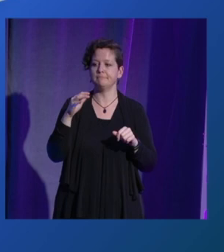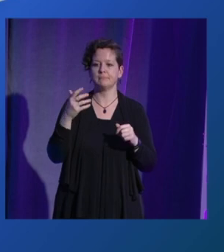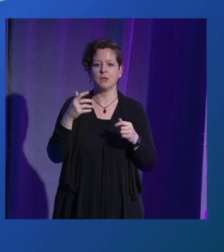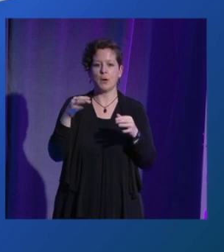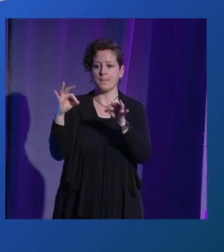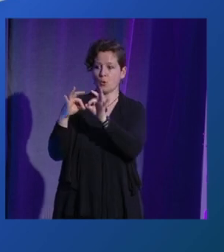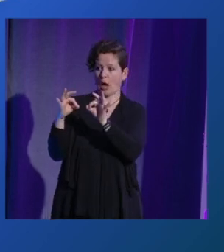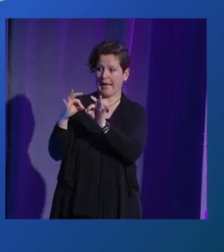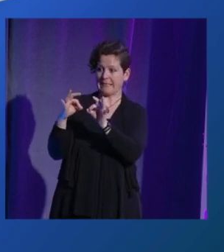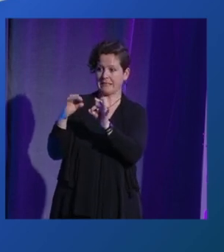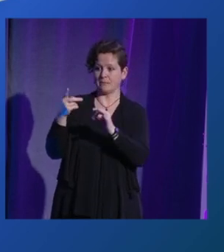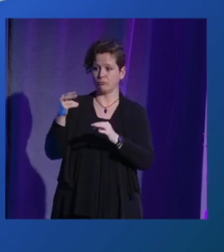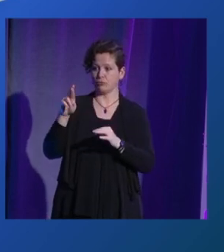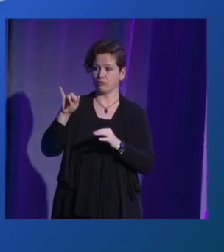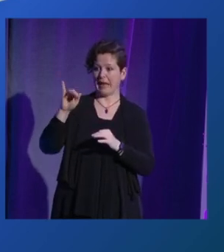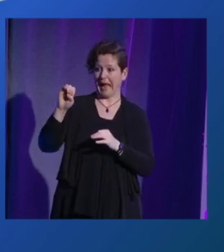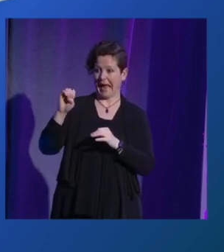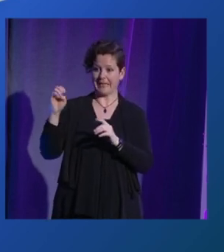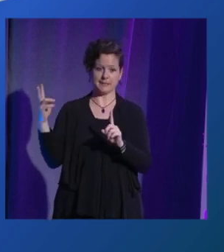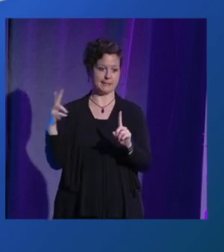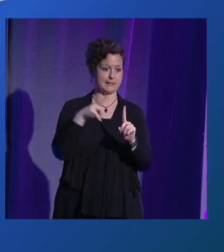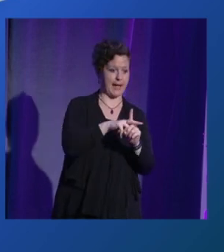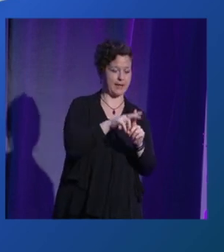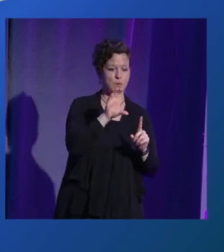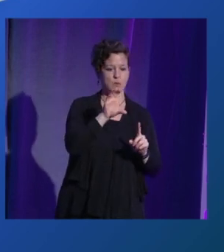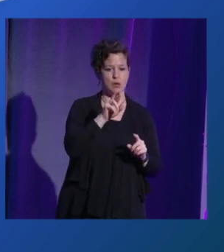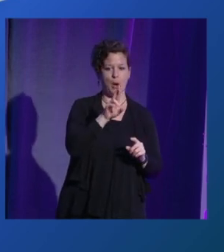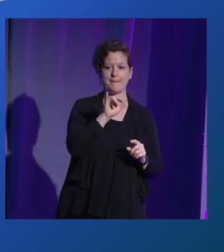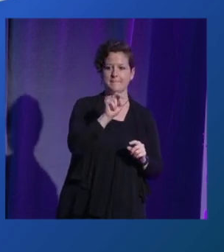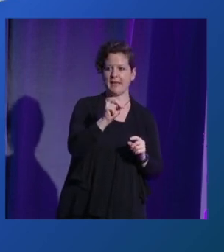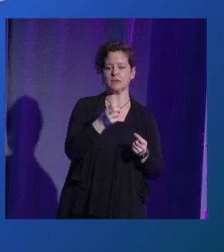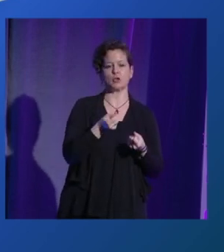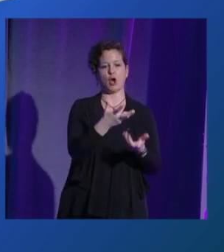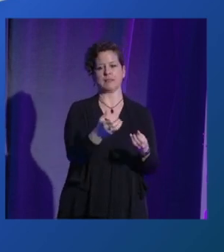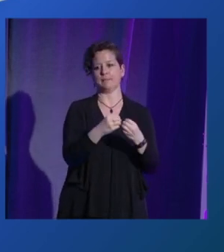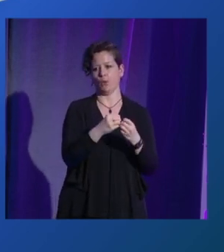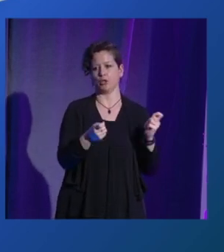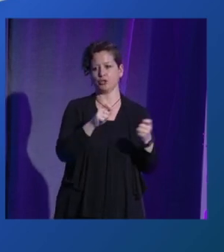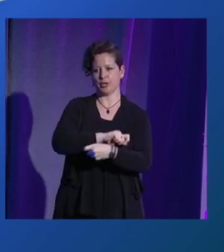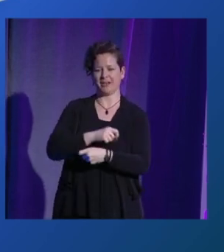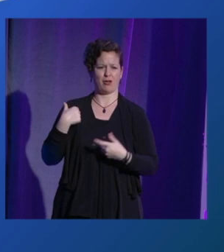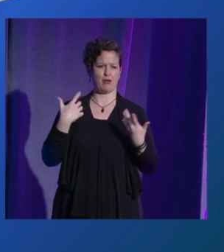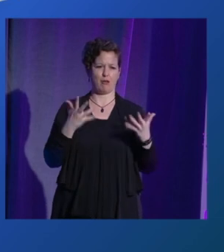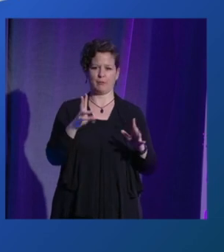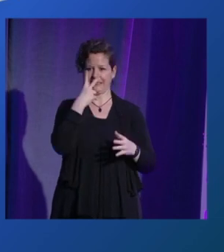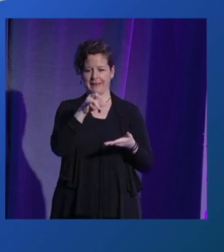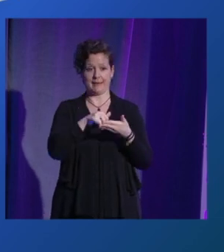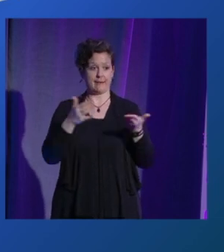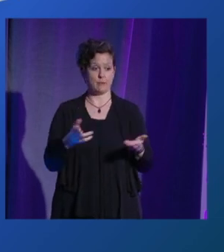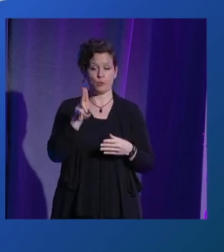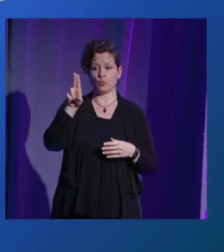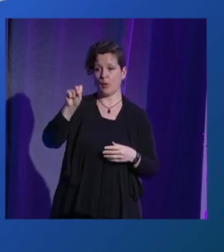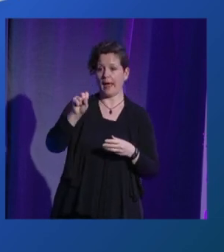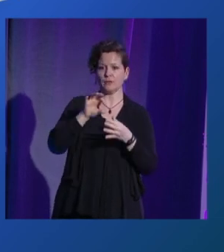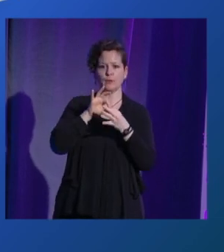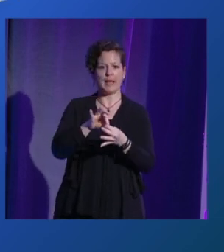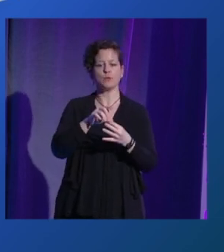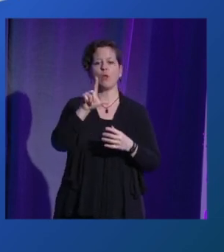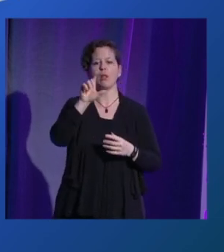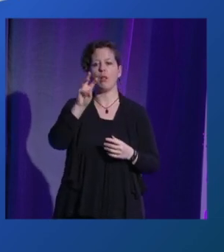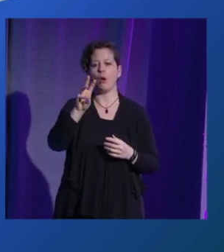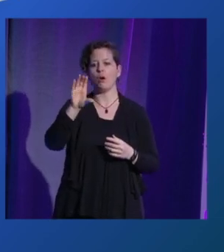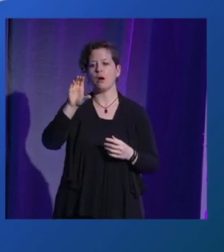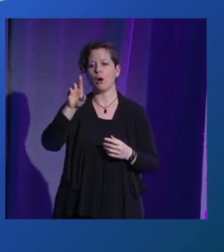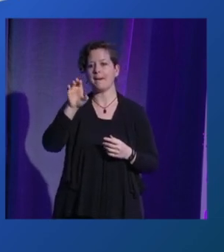a price being put on carbon is going to start to create more and more change we've already seen that in for instance in the United States on with the lowc carbon fuel